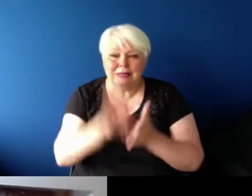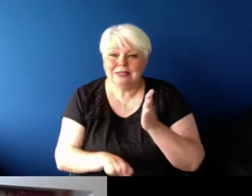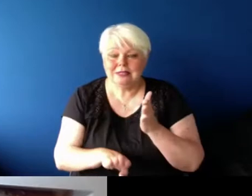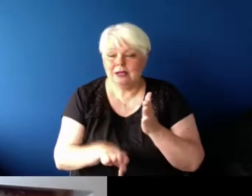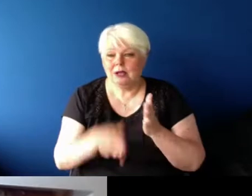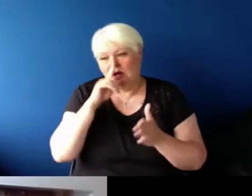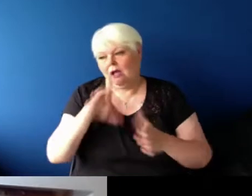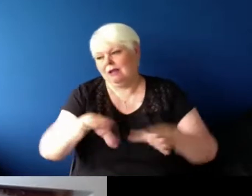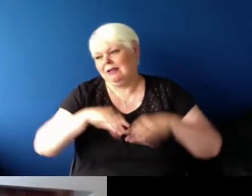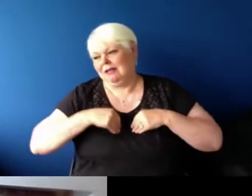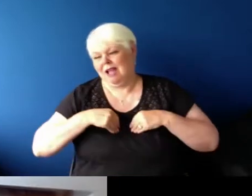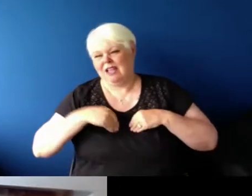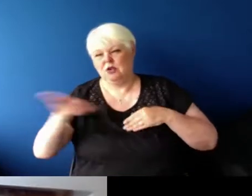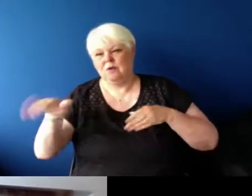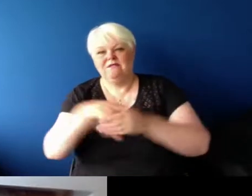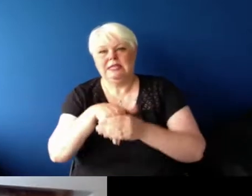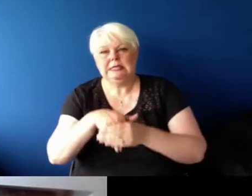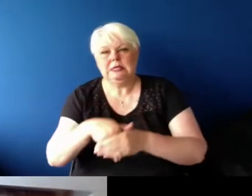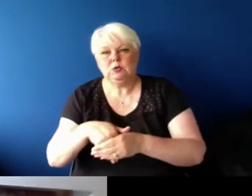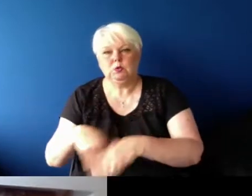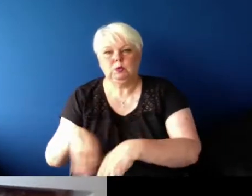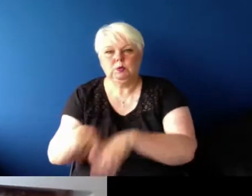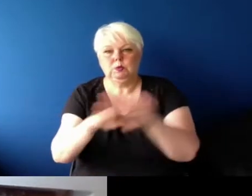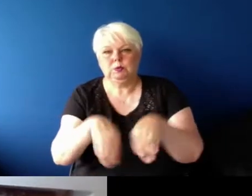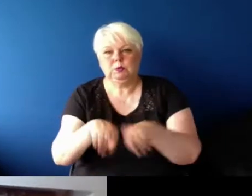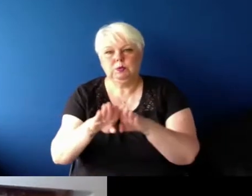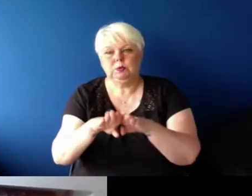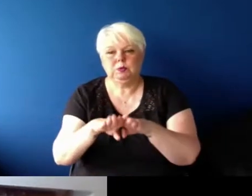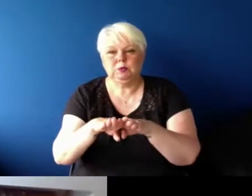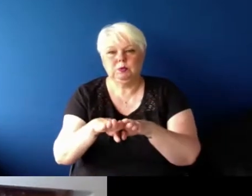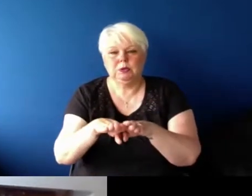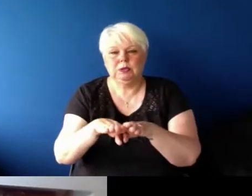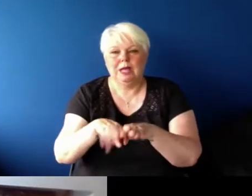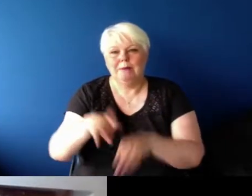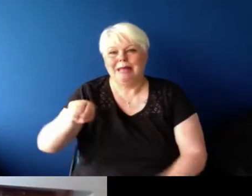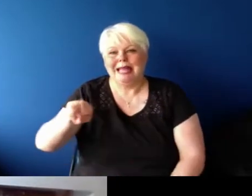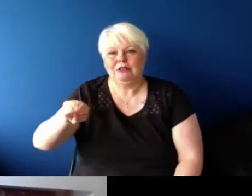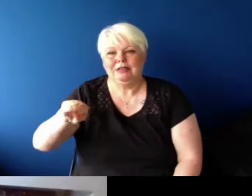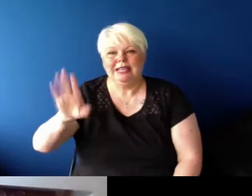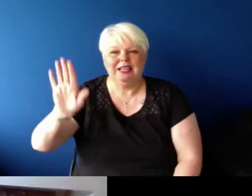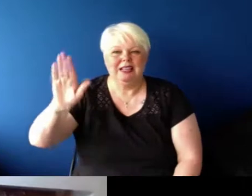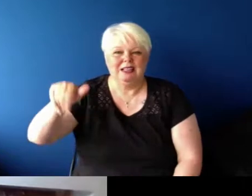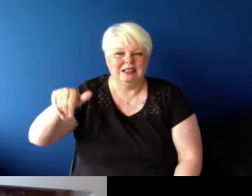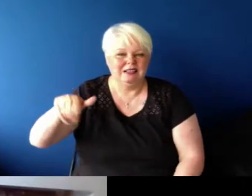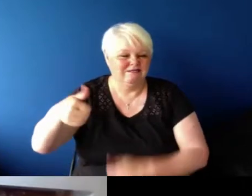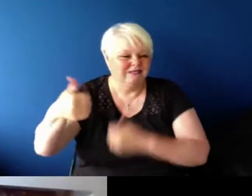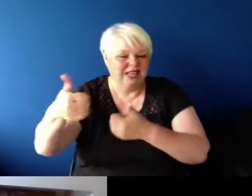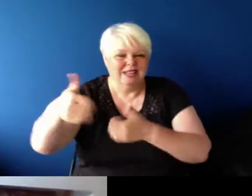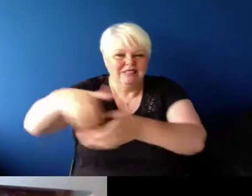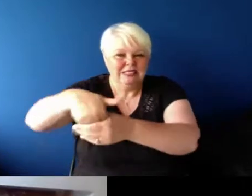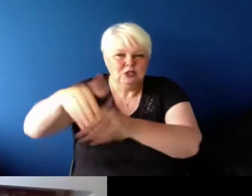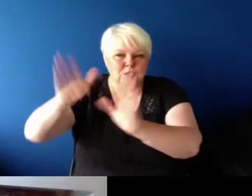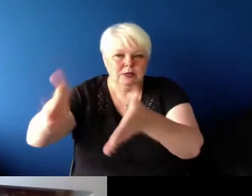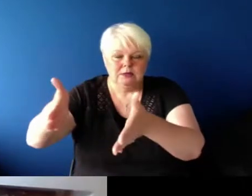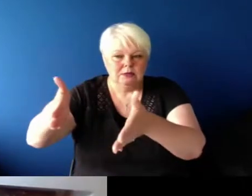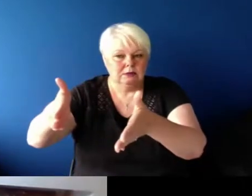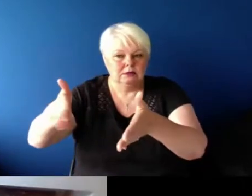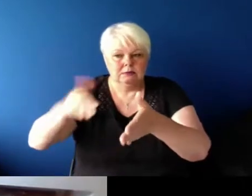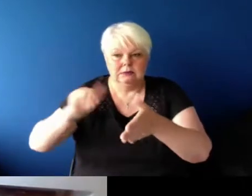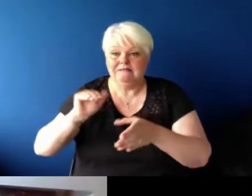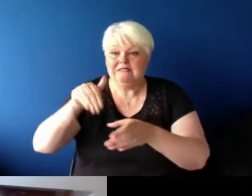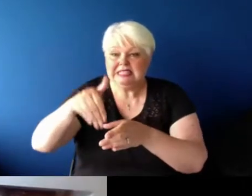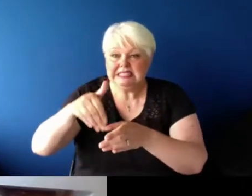we don't fit into the conventional binaries that the church expects us to fit into. That is deeply profound